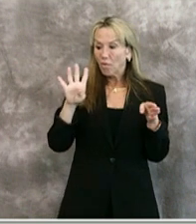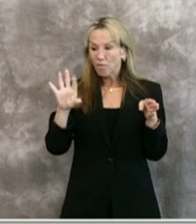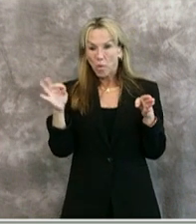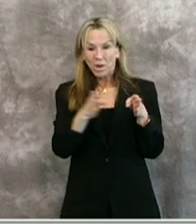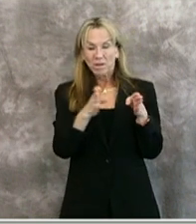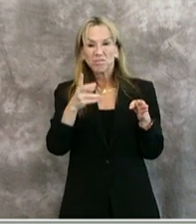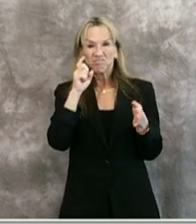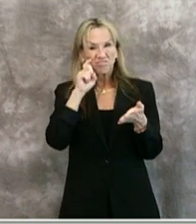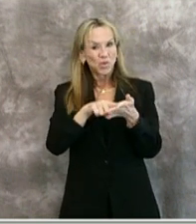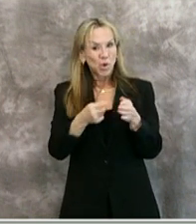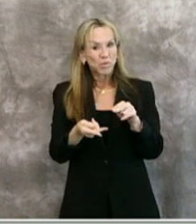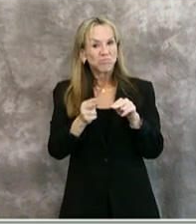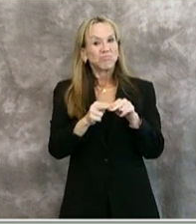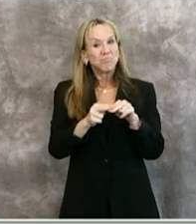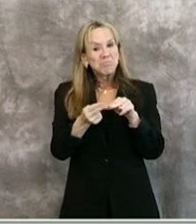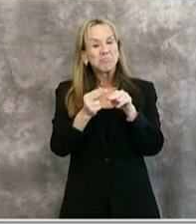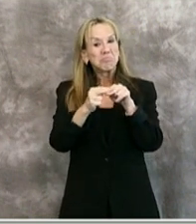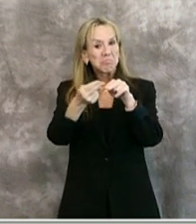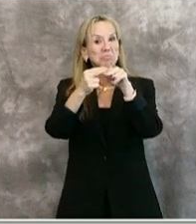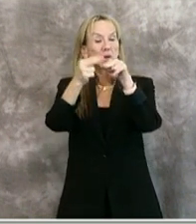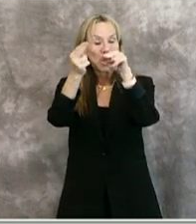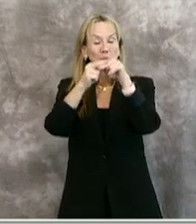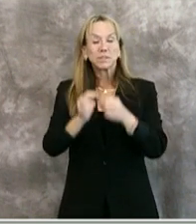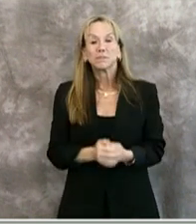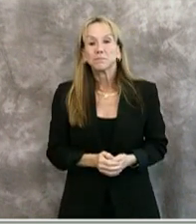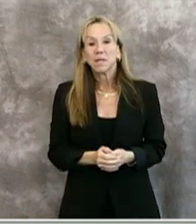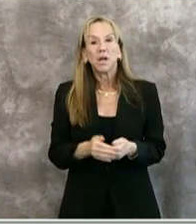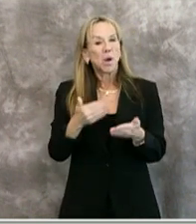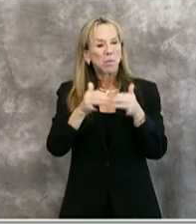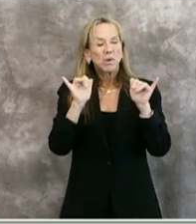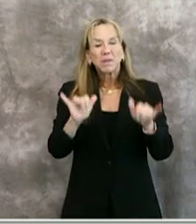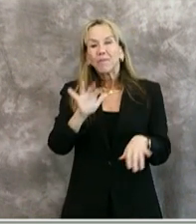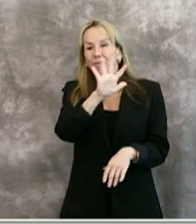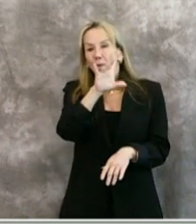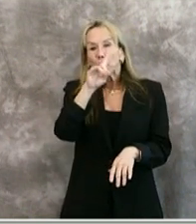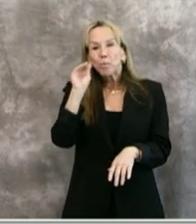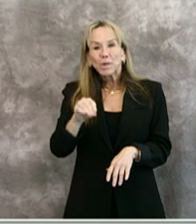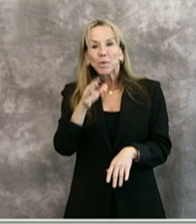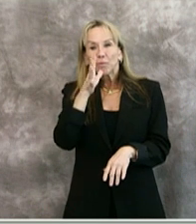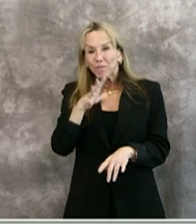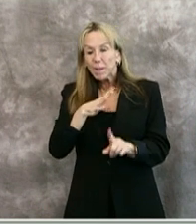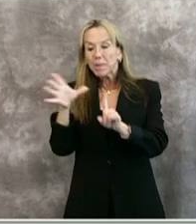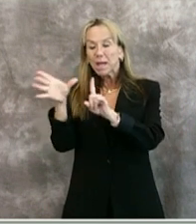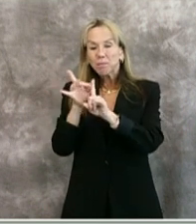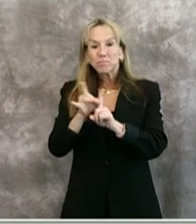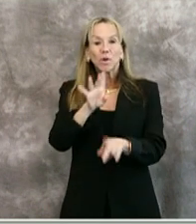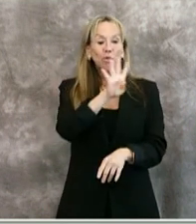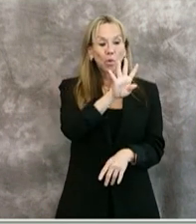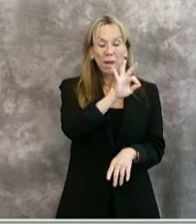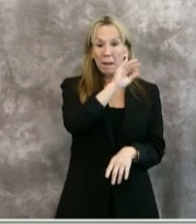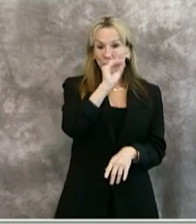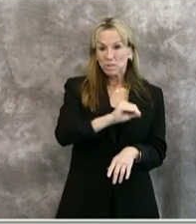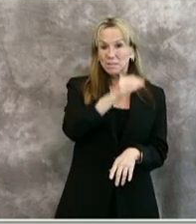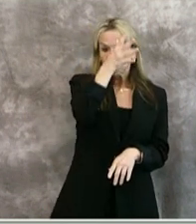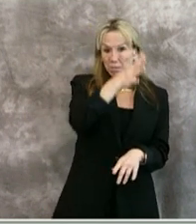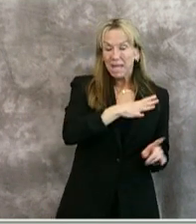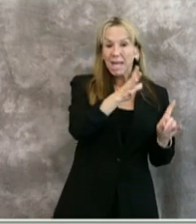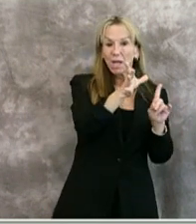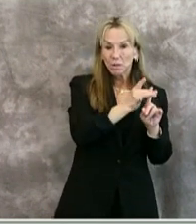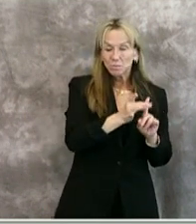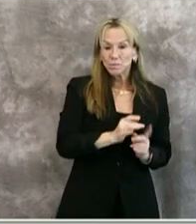increasing. The gender is about the same, 51% female, 49% male. We